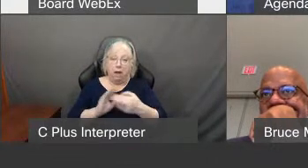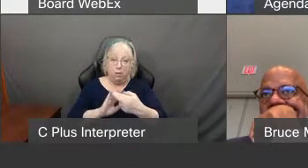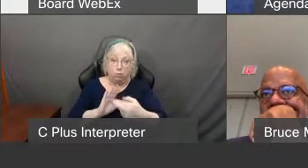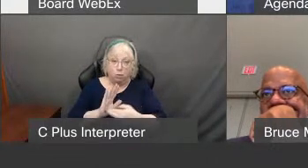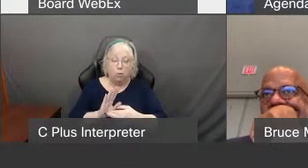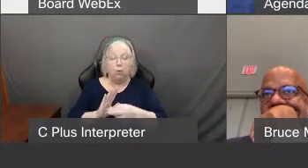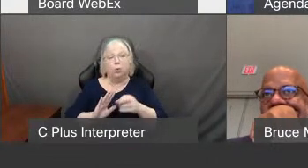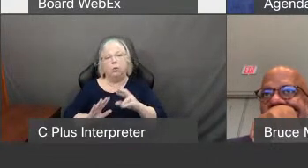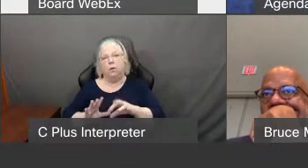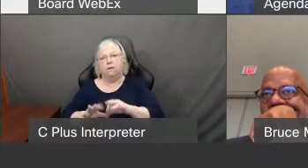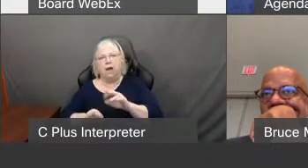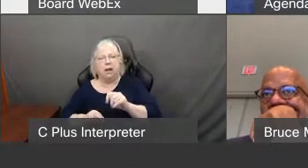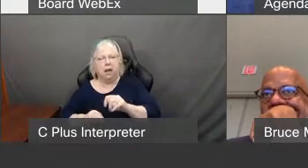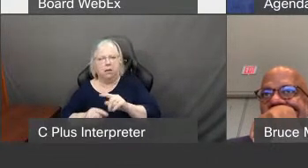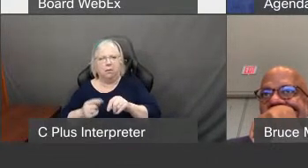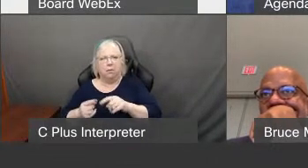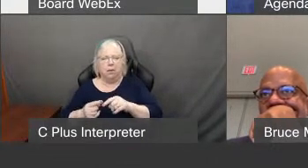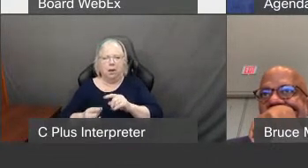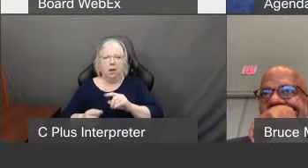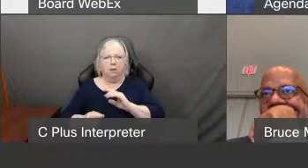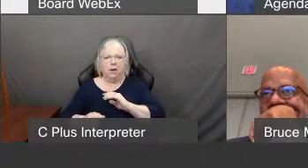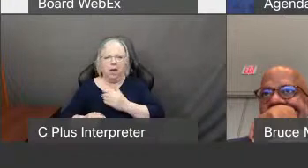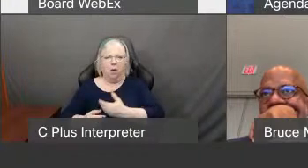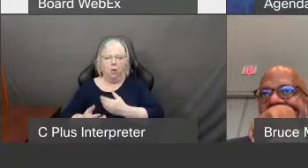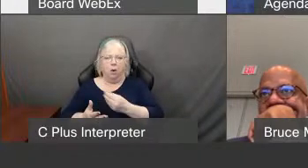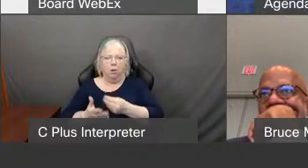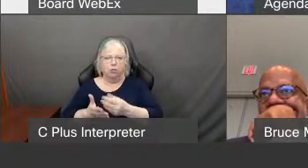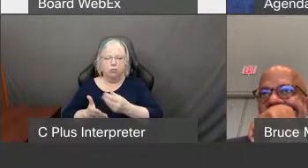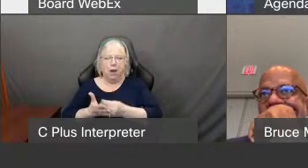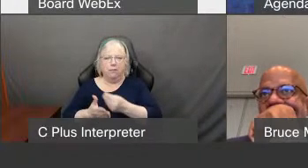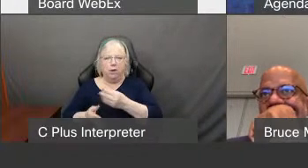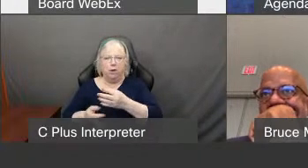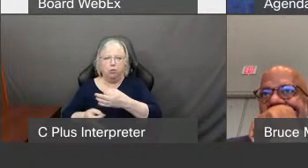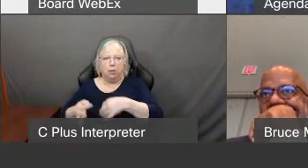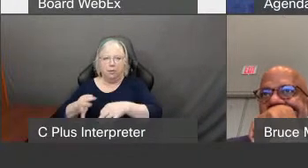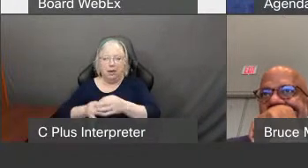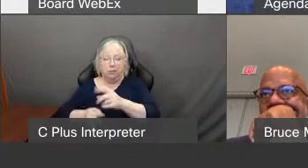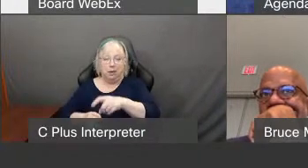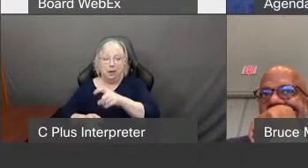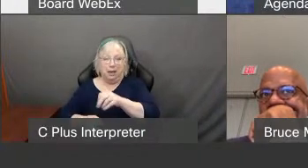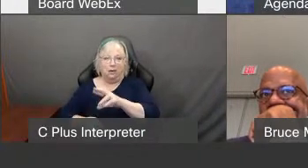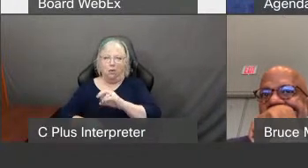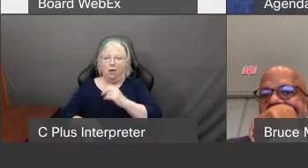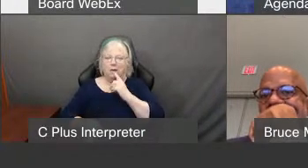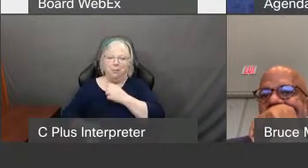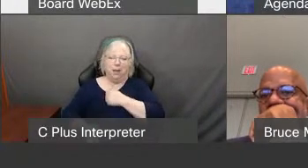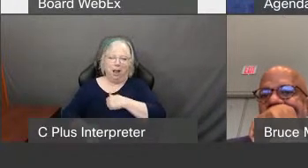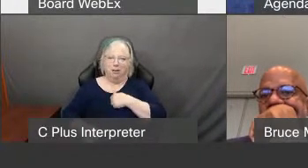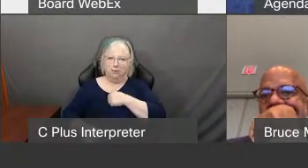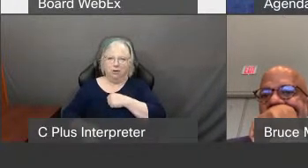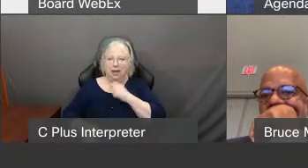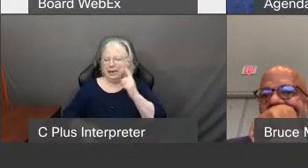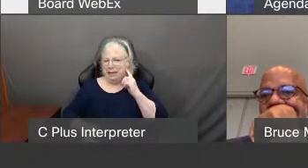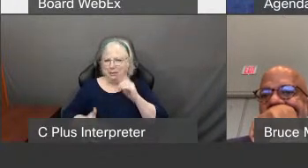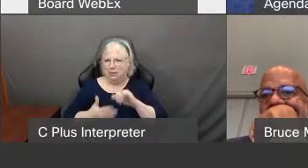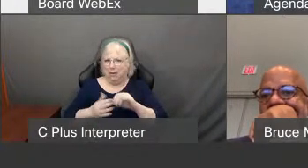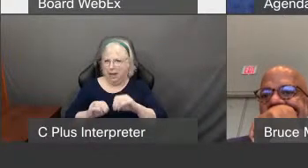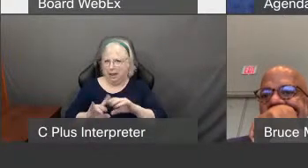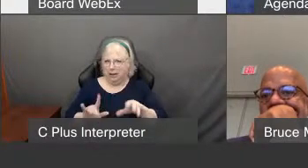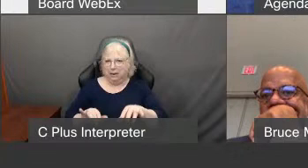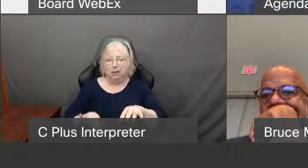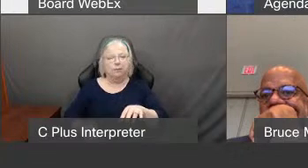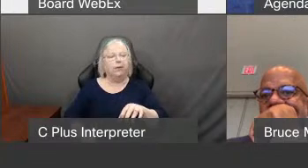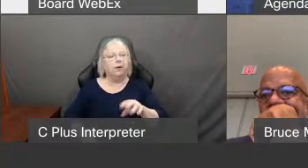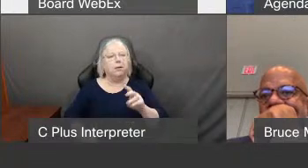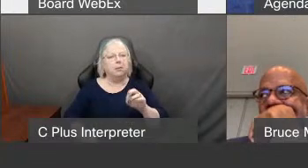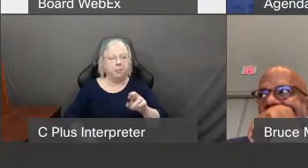or till we find out about what our revenue replacement needs are? And I apologize that I didn't hear what that was. Director Toss